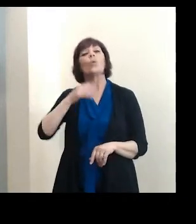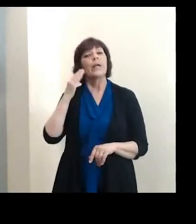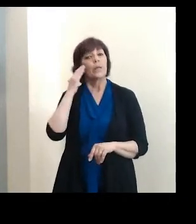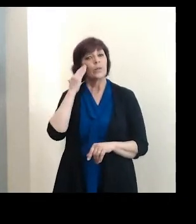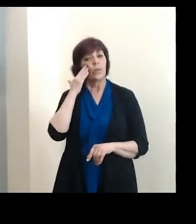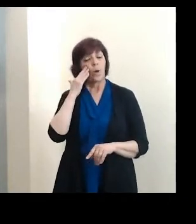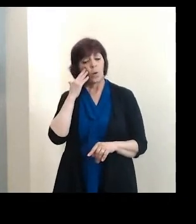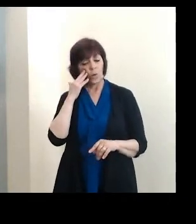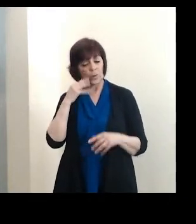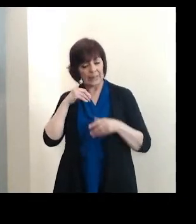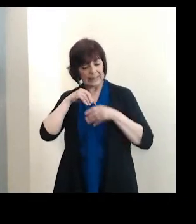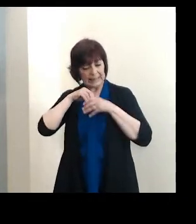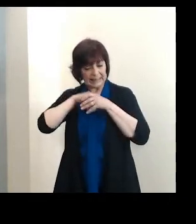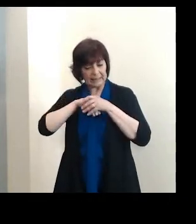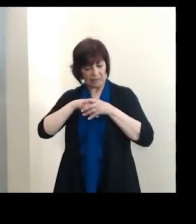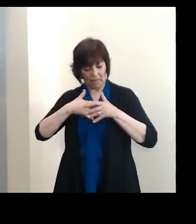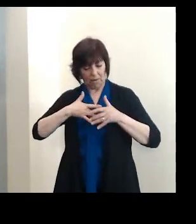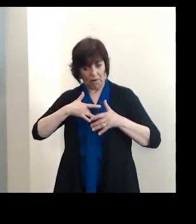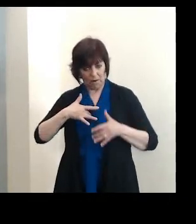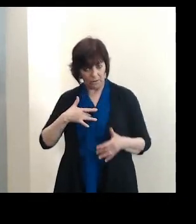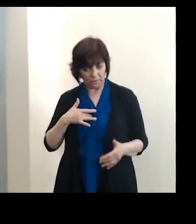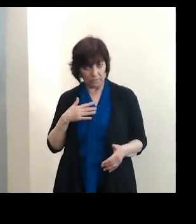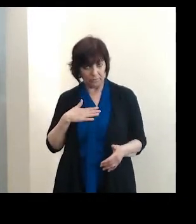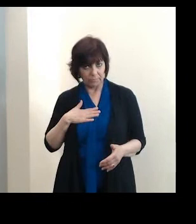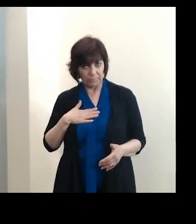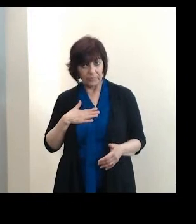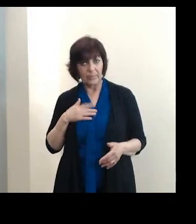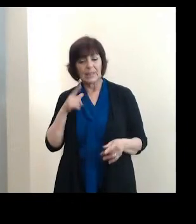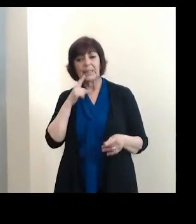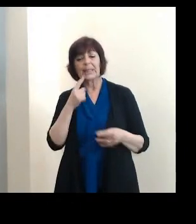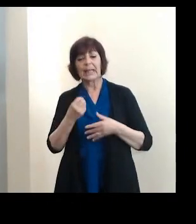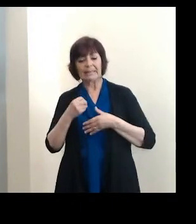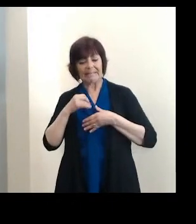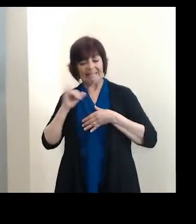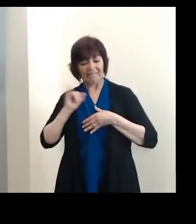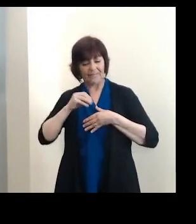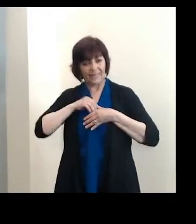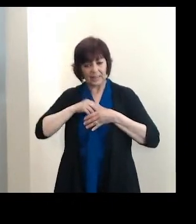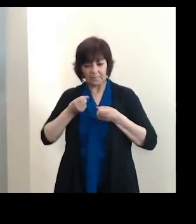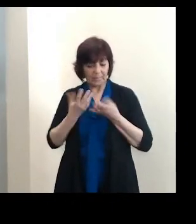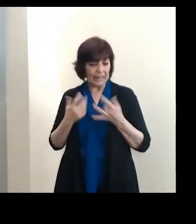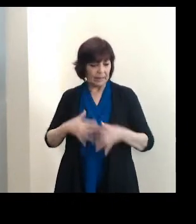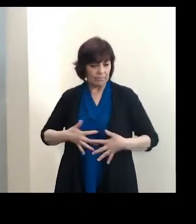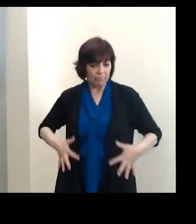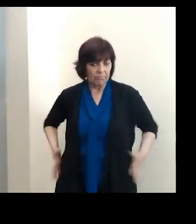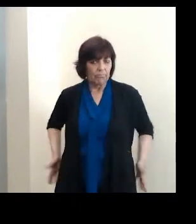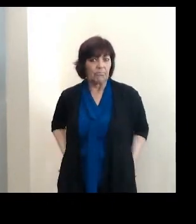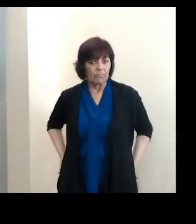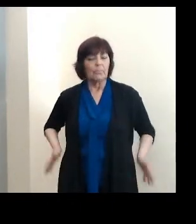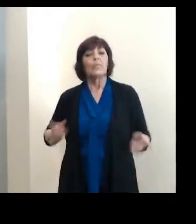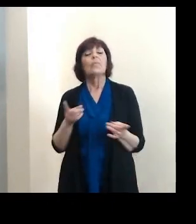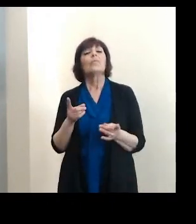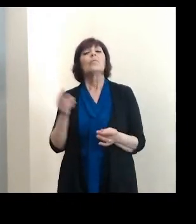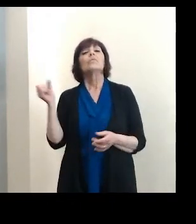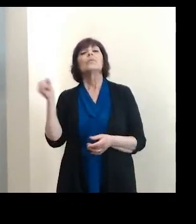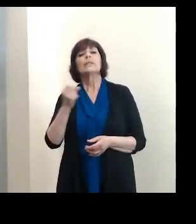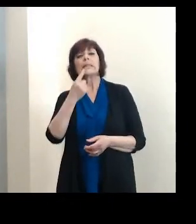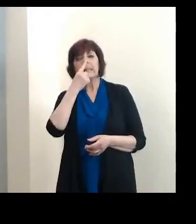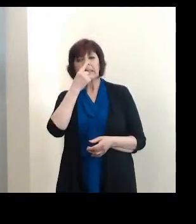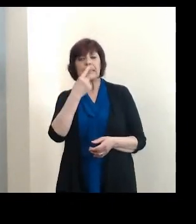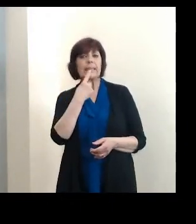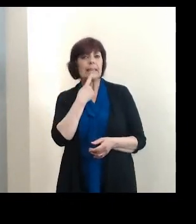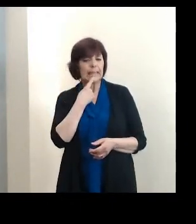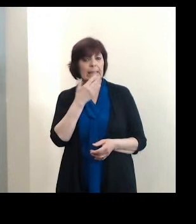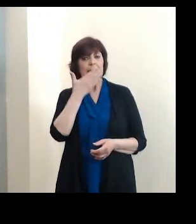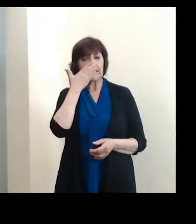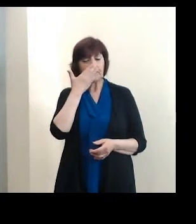infects the heart very frequently, and it can infect many organs. So, besides taste and smell, we know that a